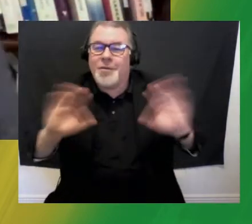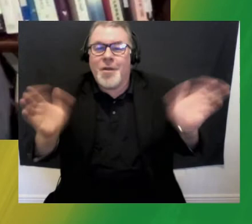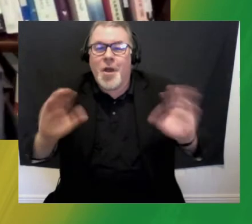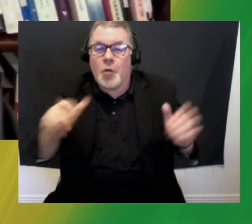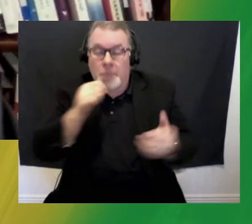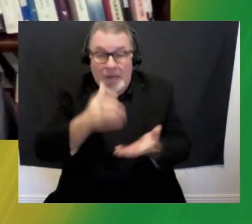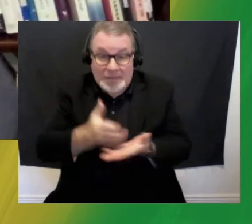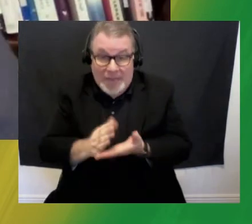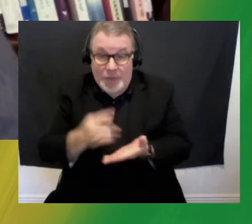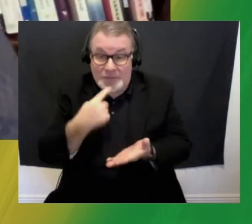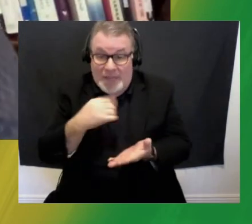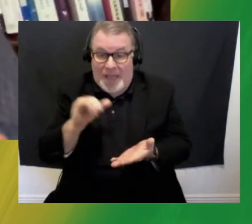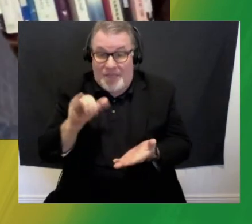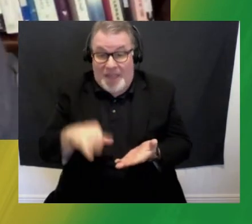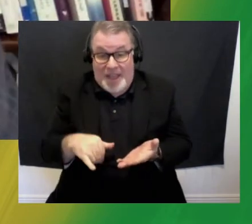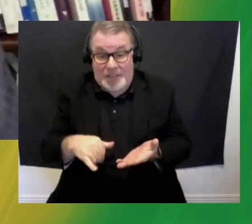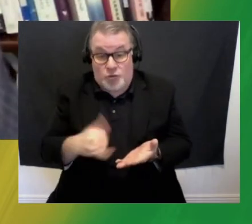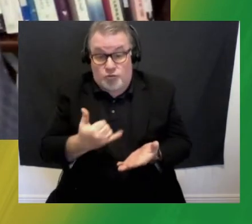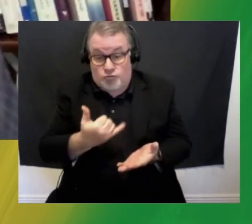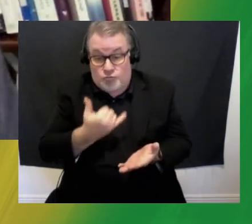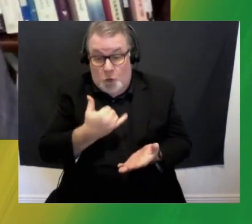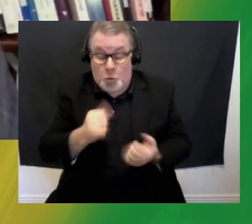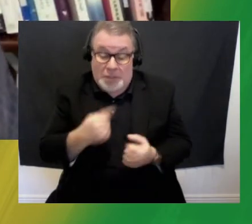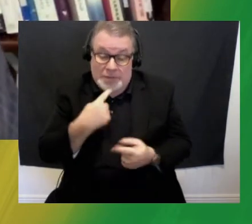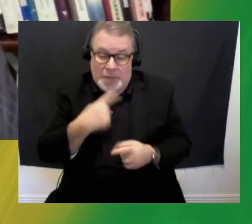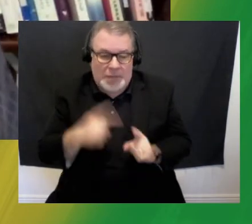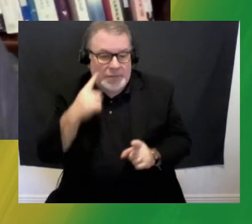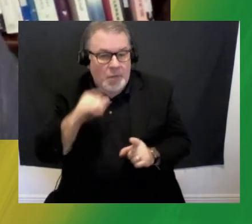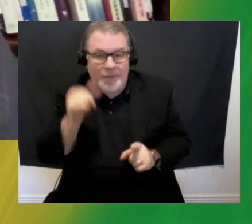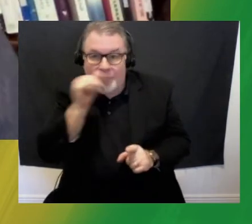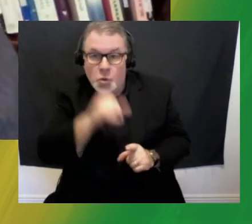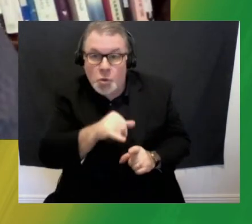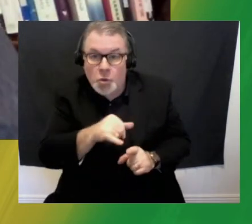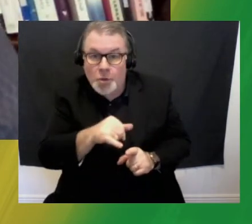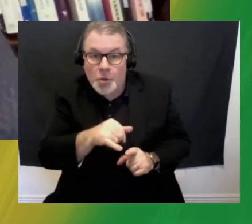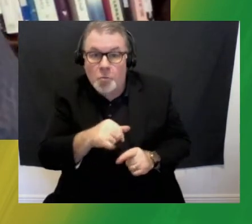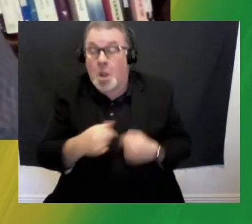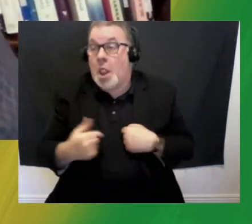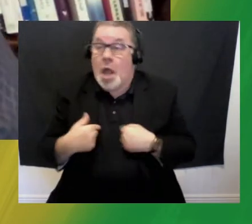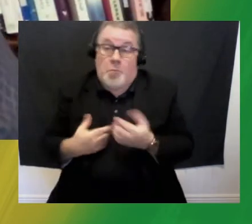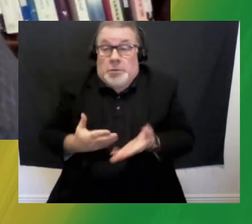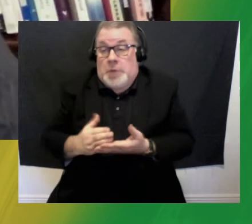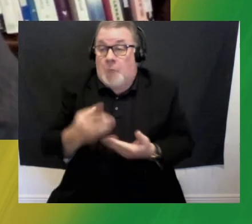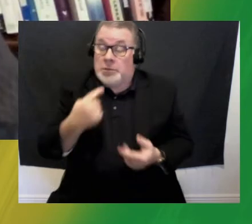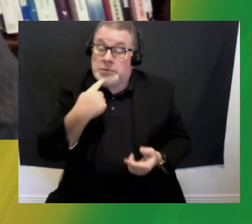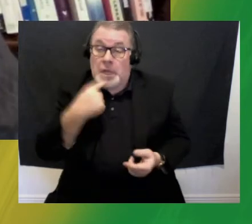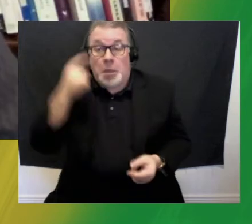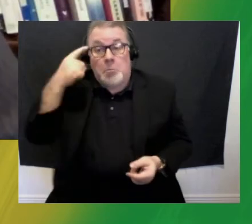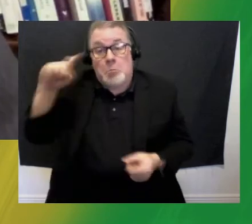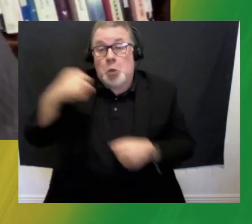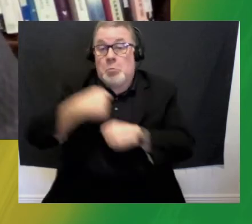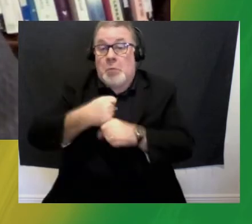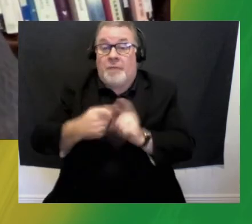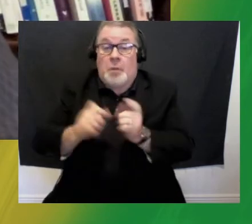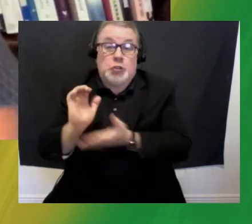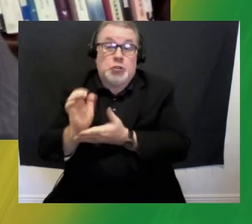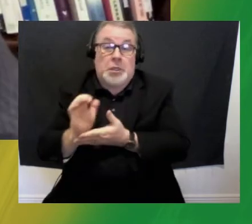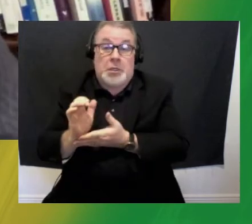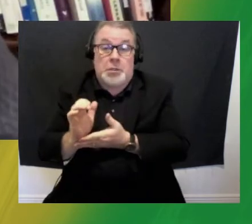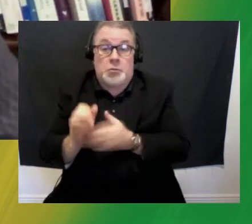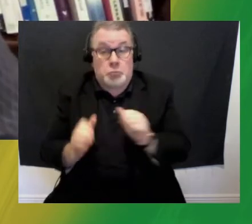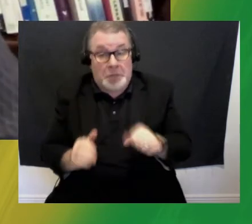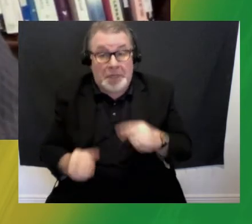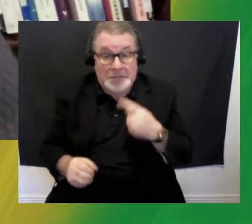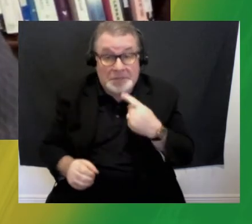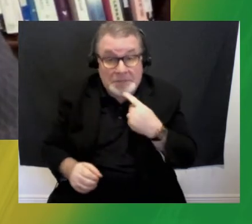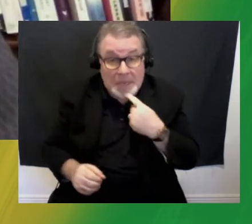say that that's wrong. I mean, you can say it, but you sound like a fool. It's like, well, I'm entitled to say the moon is made of cheese. Well, I mean, you could say that, but